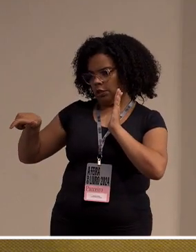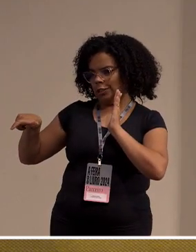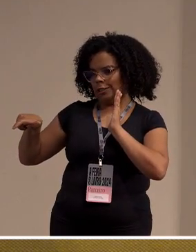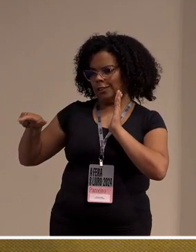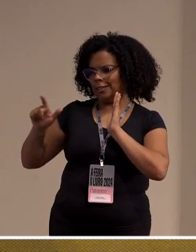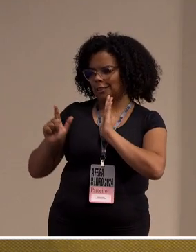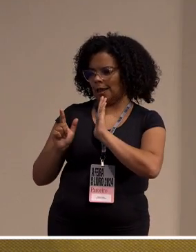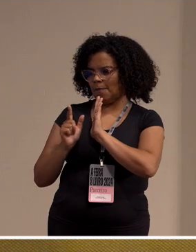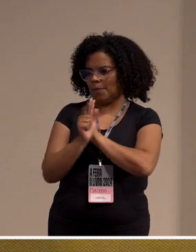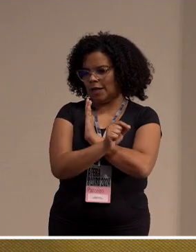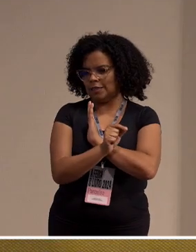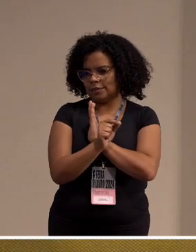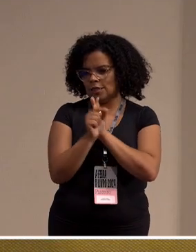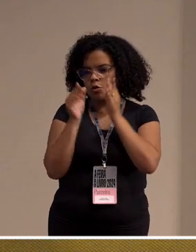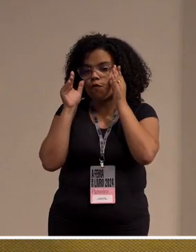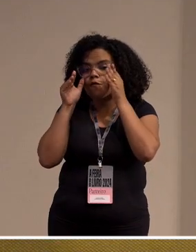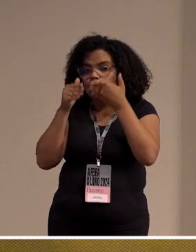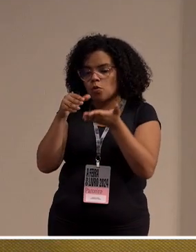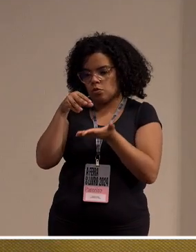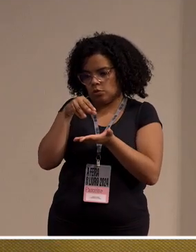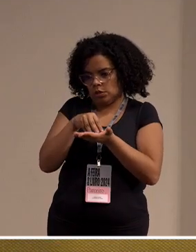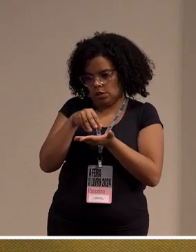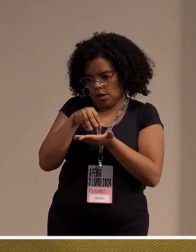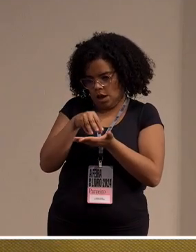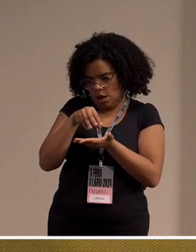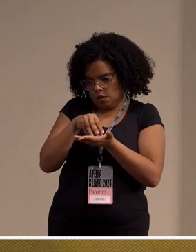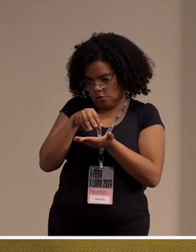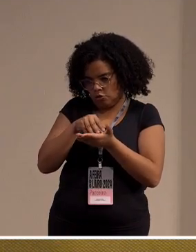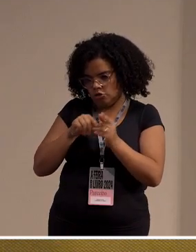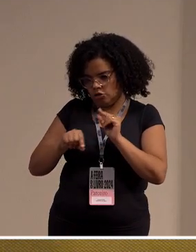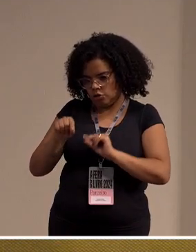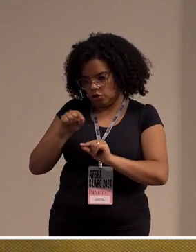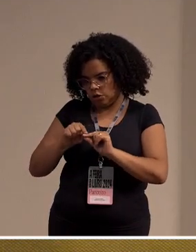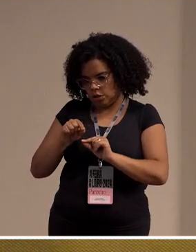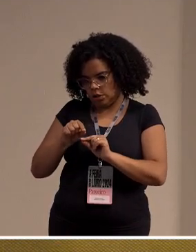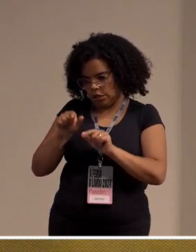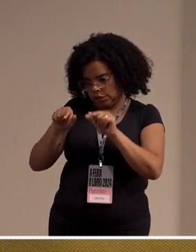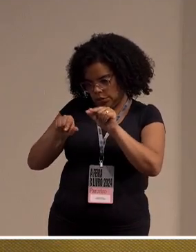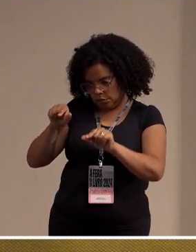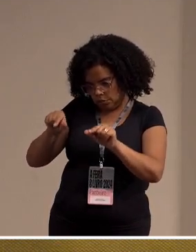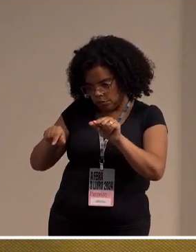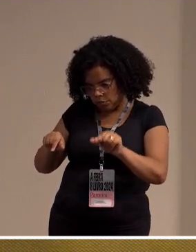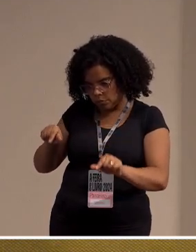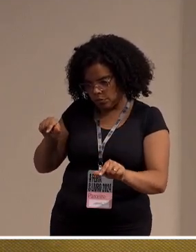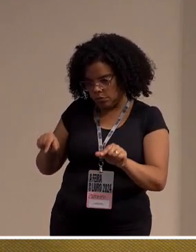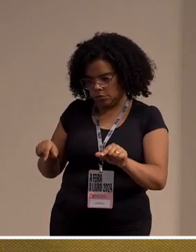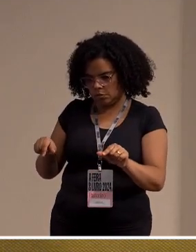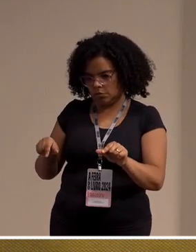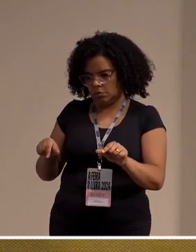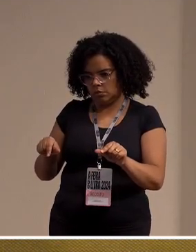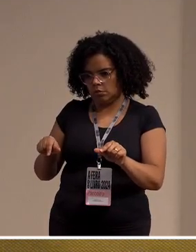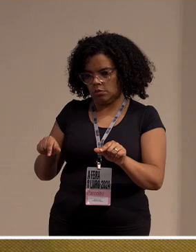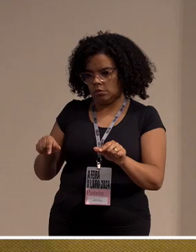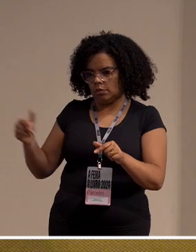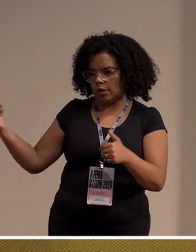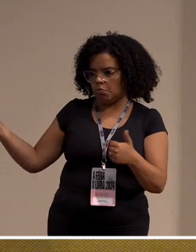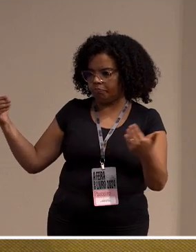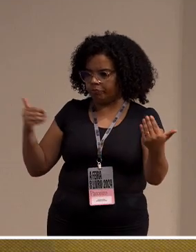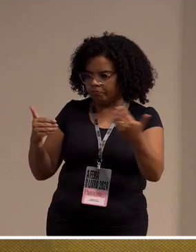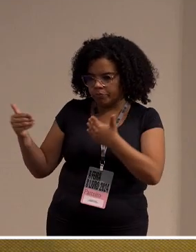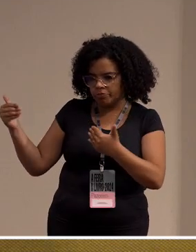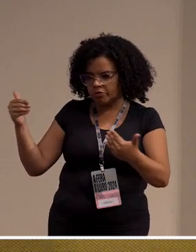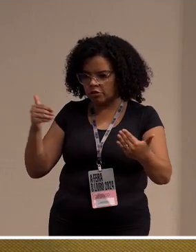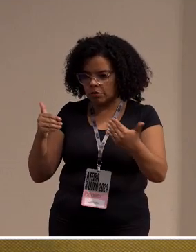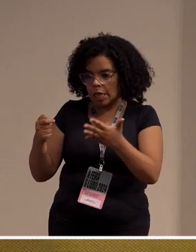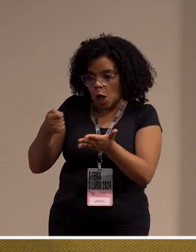people is that they were very much involuntary immigrants. They came in chains, so it wasn't a matter of